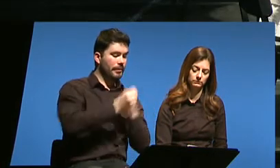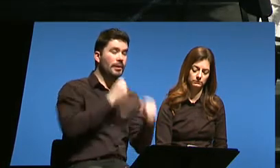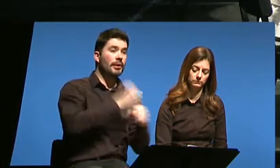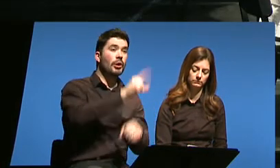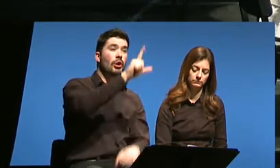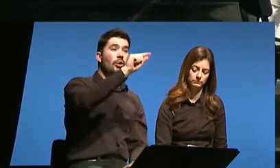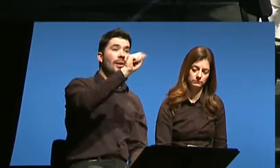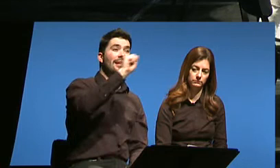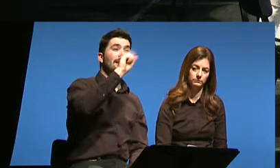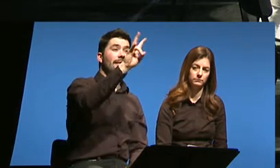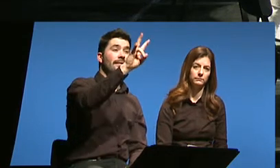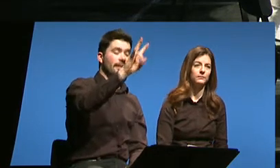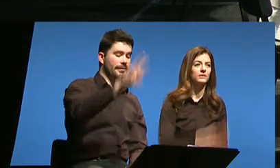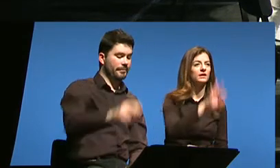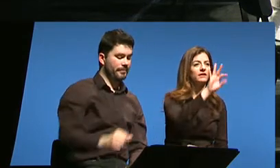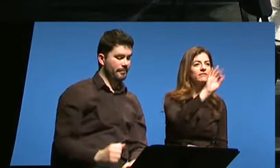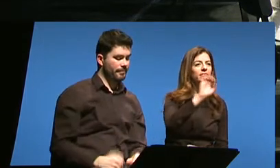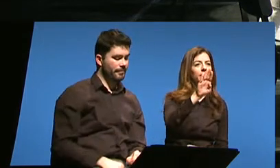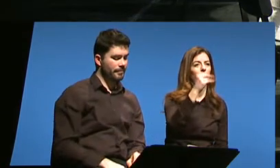2017. February 18th,